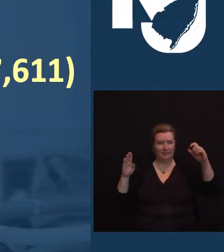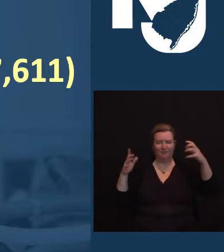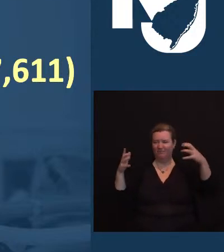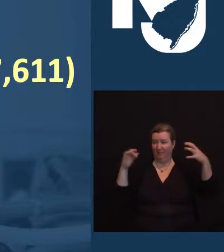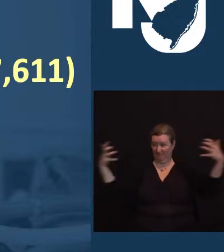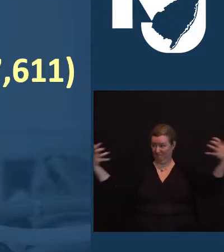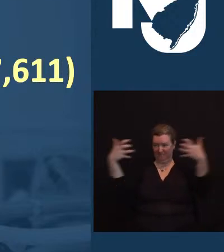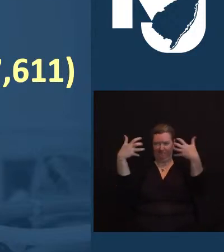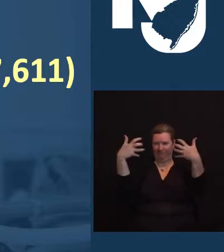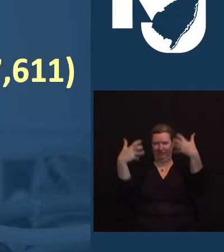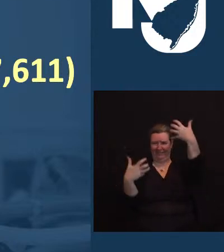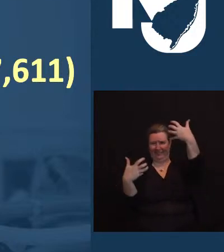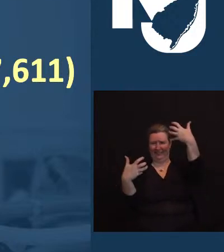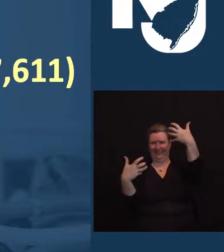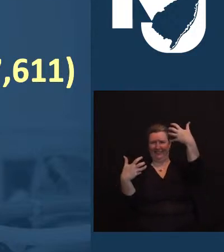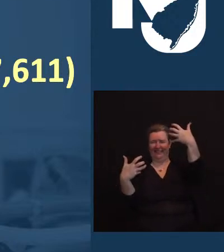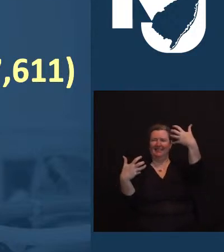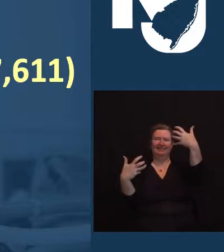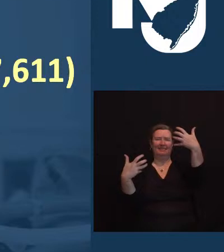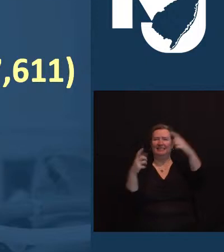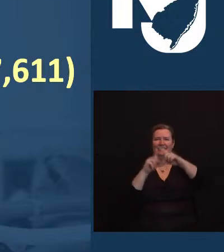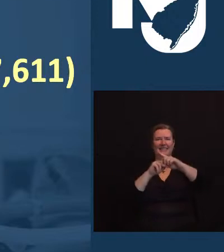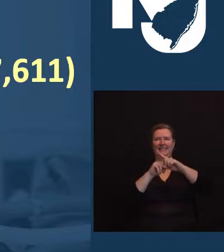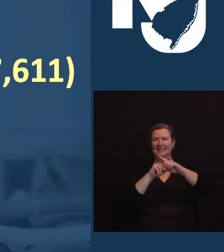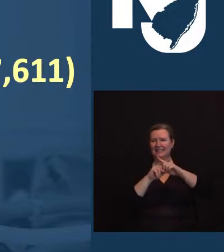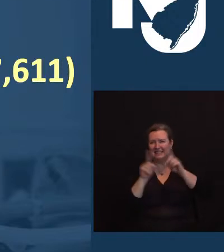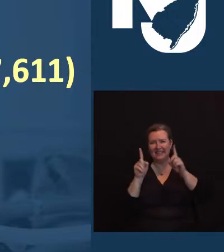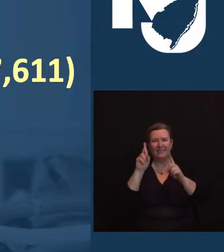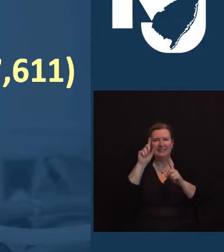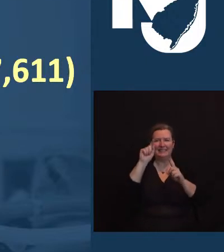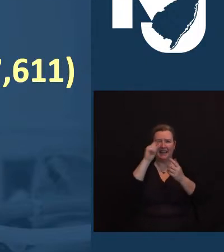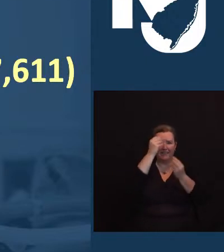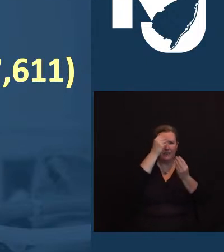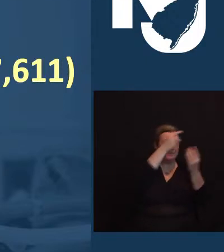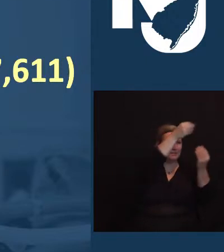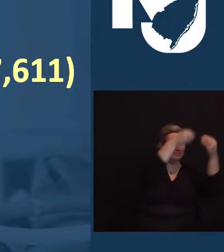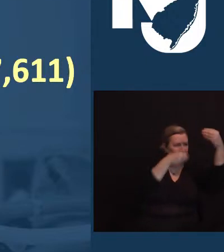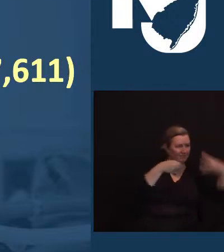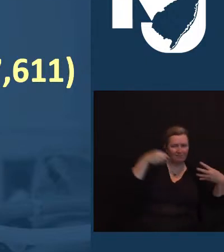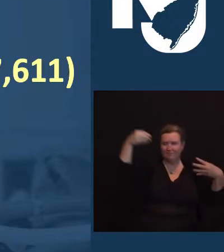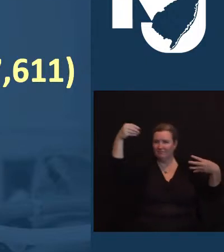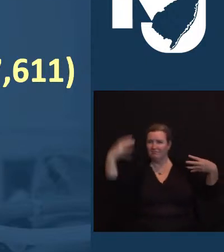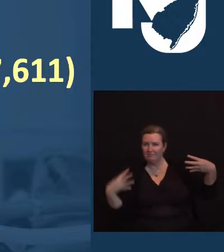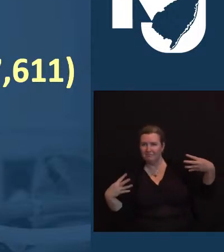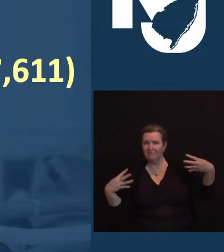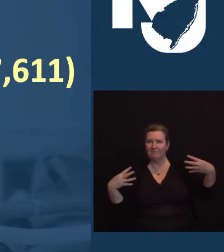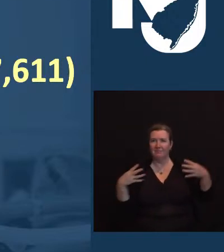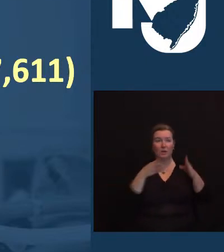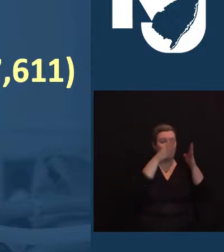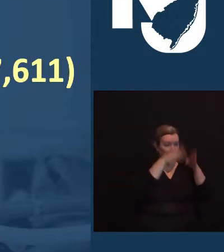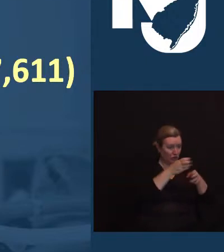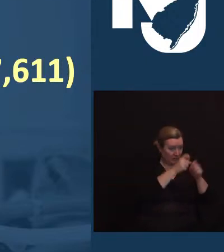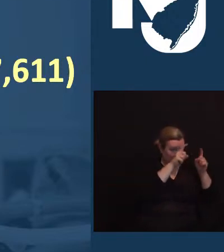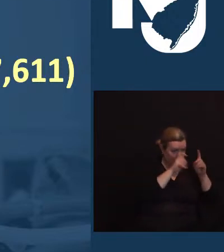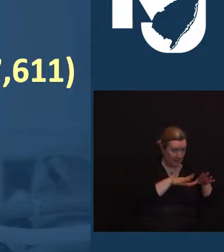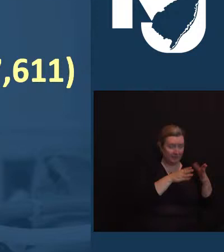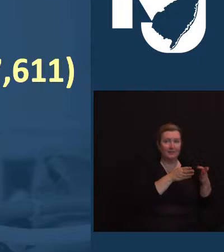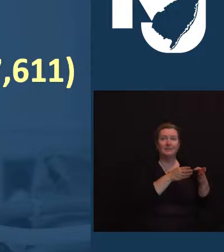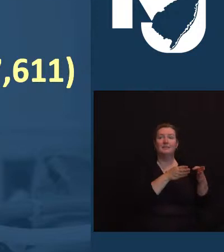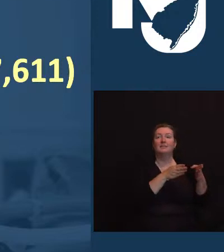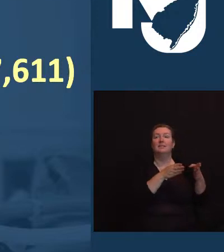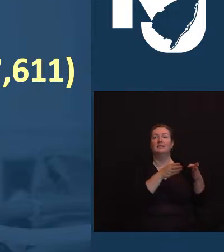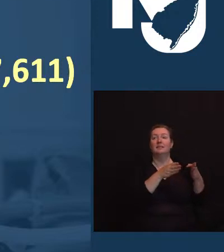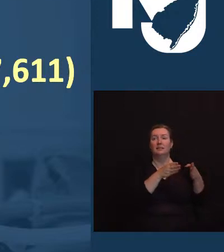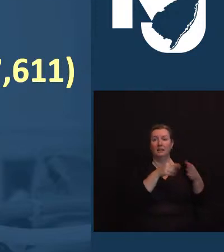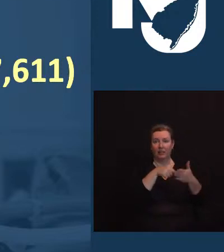because these are distinct data sets. Someone may test, for instance, positive one week and be hospitalized the next, as